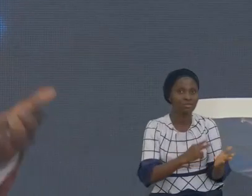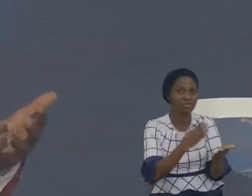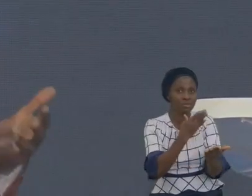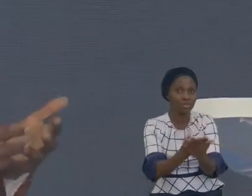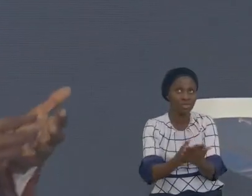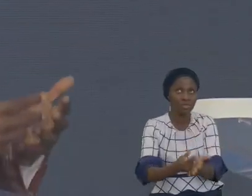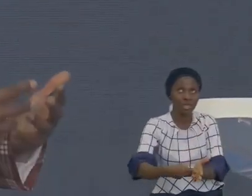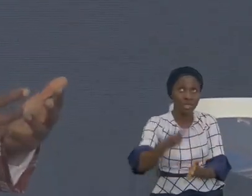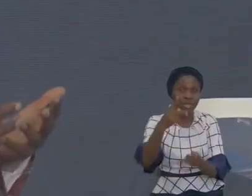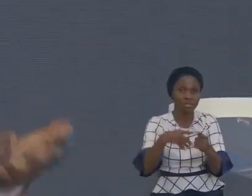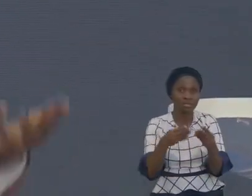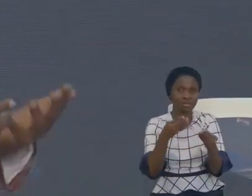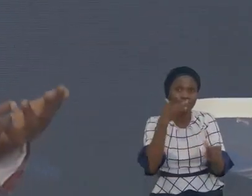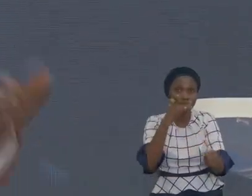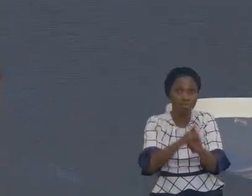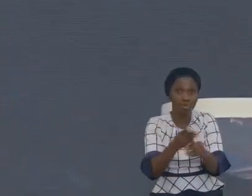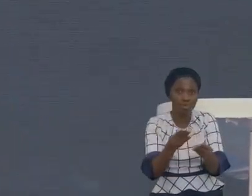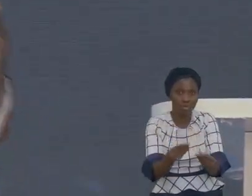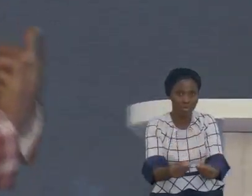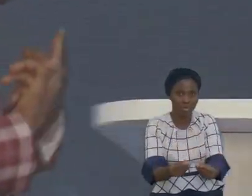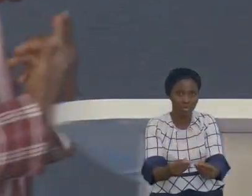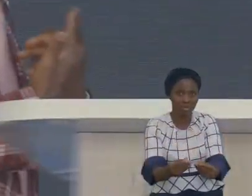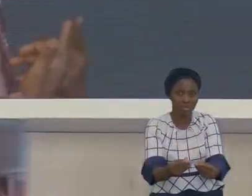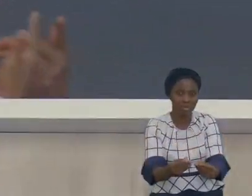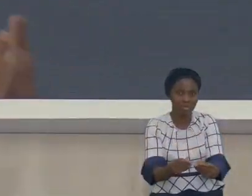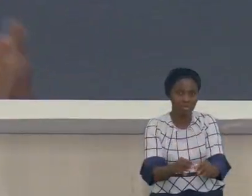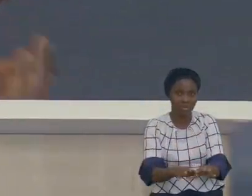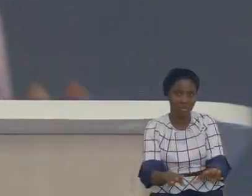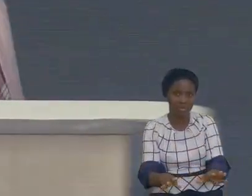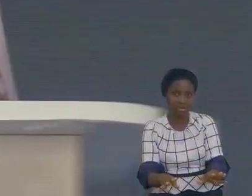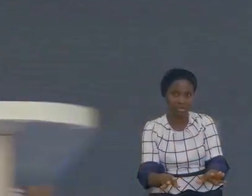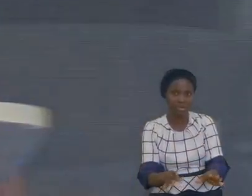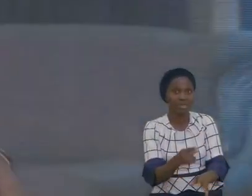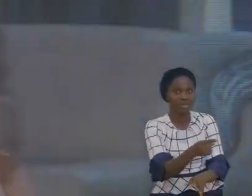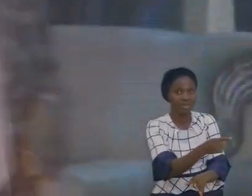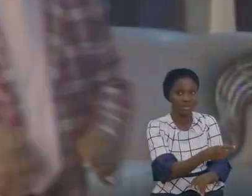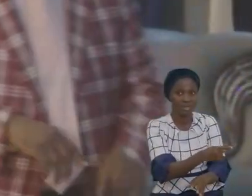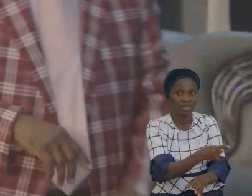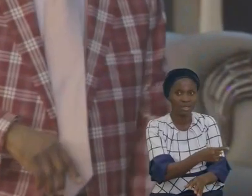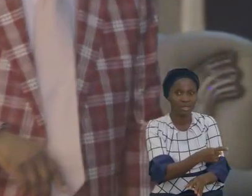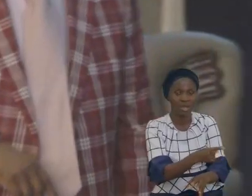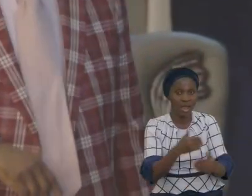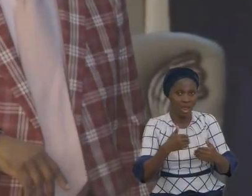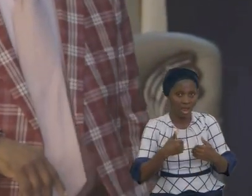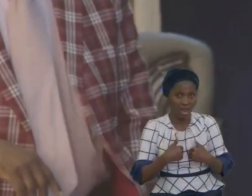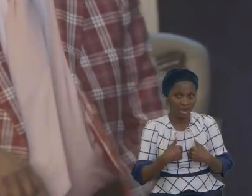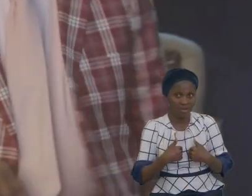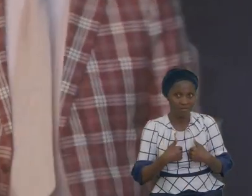they had triumph, but they didn't have tamed tongues.